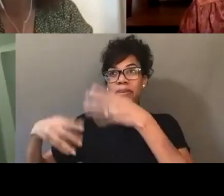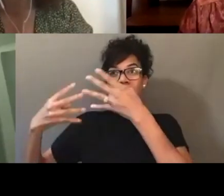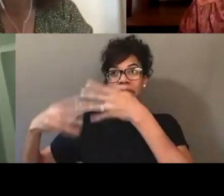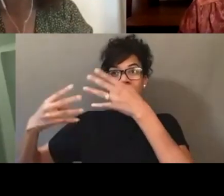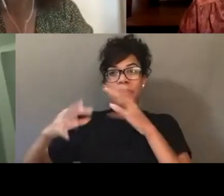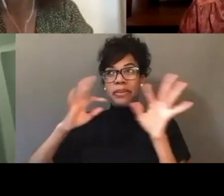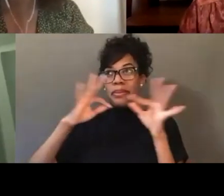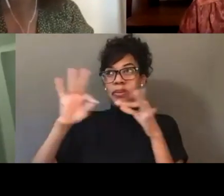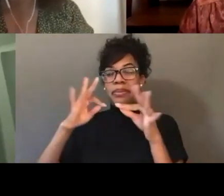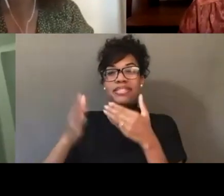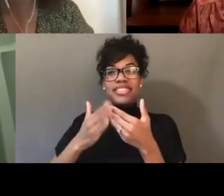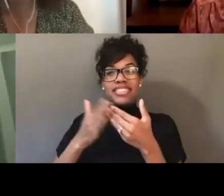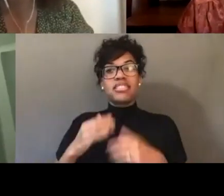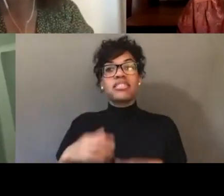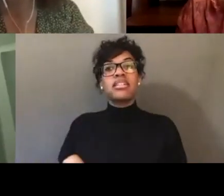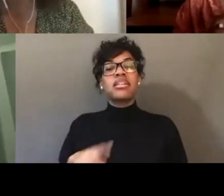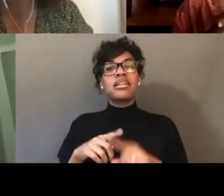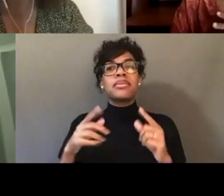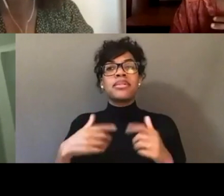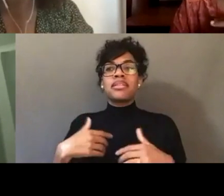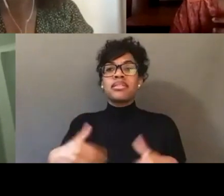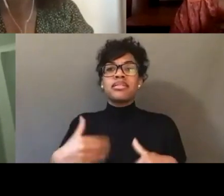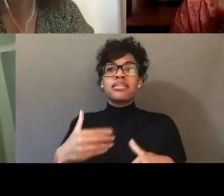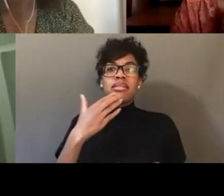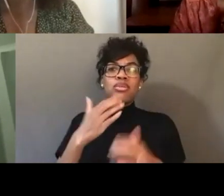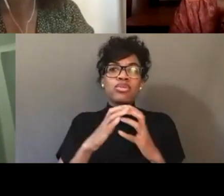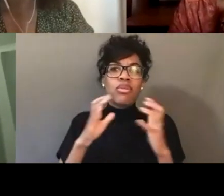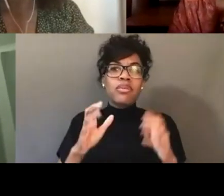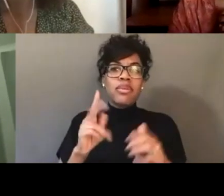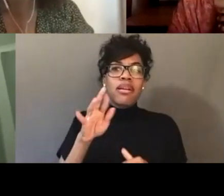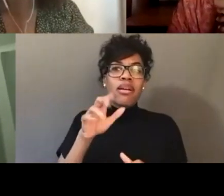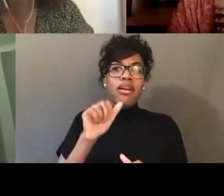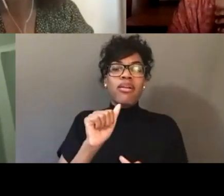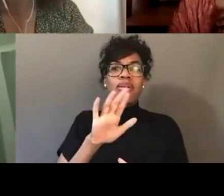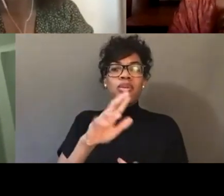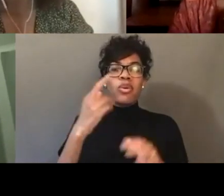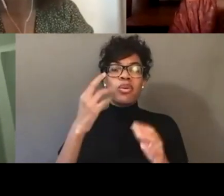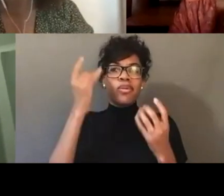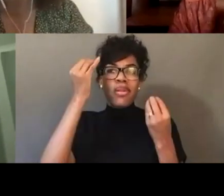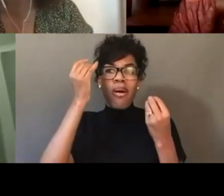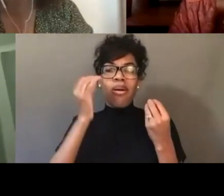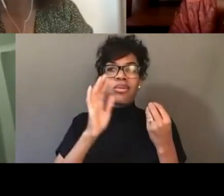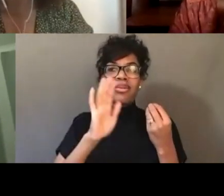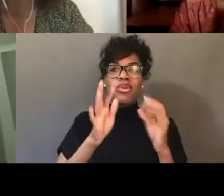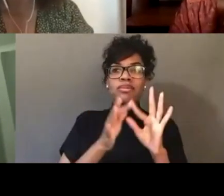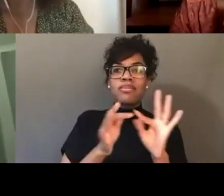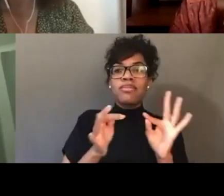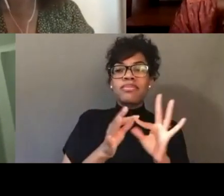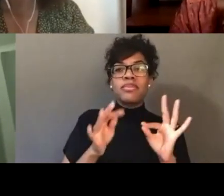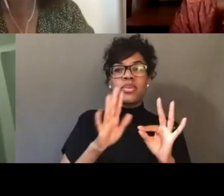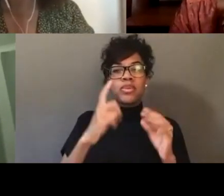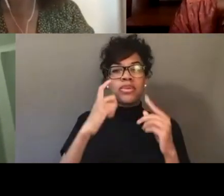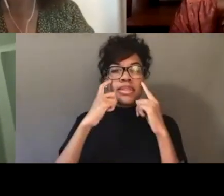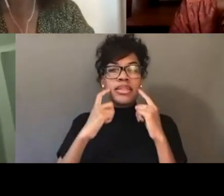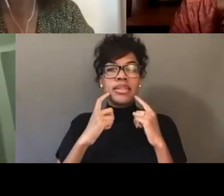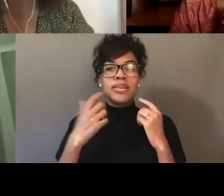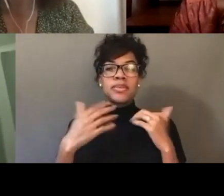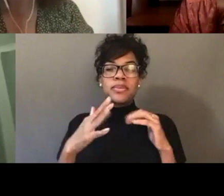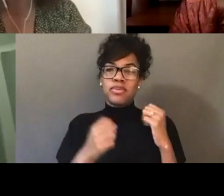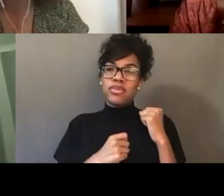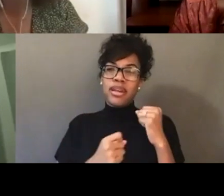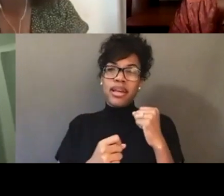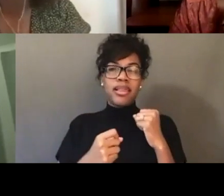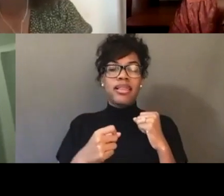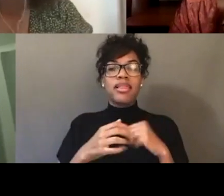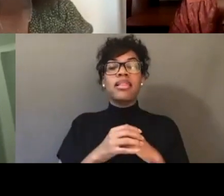for Kara's reflections and her tears of strength, as well as what Dyan said about parents